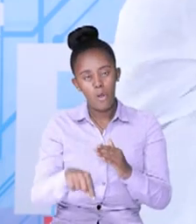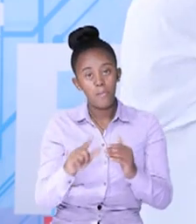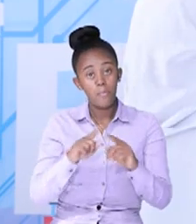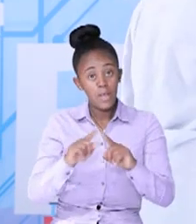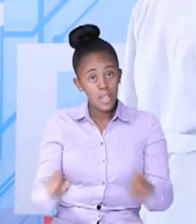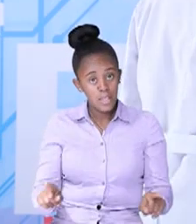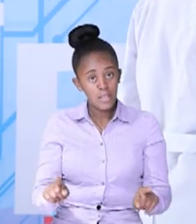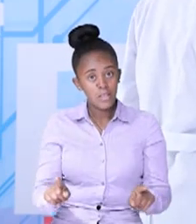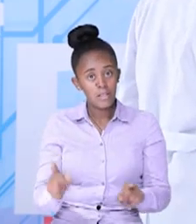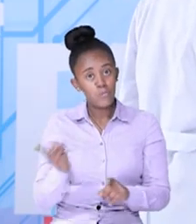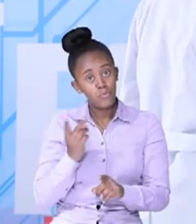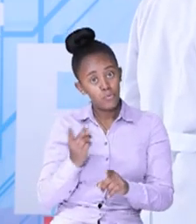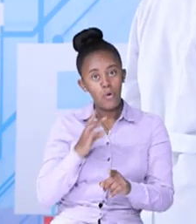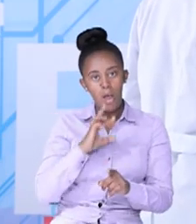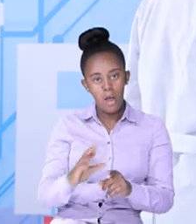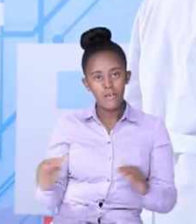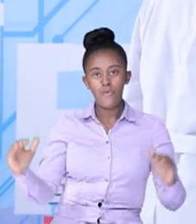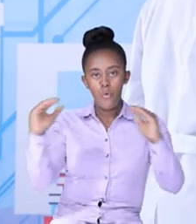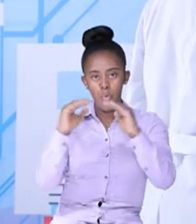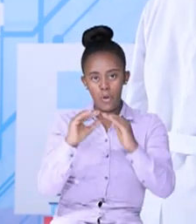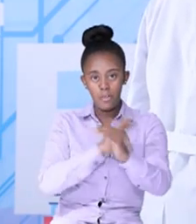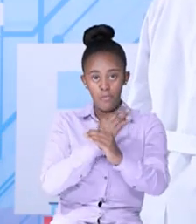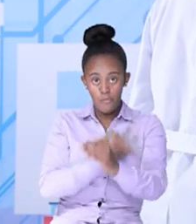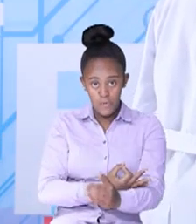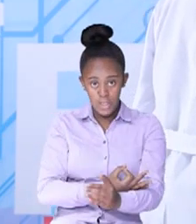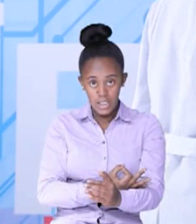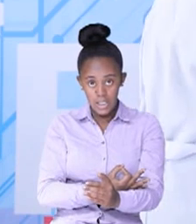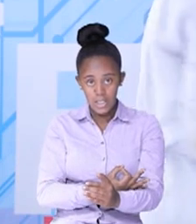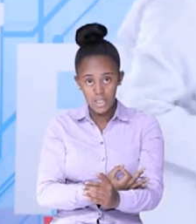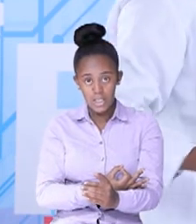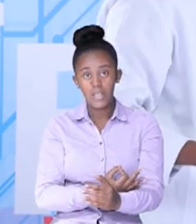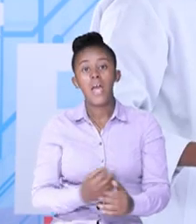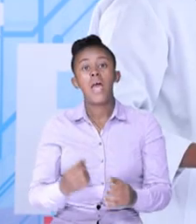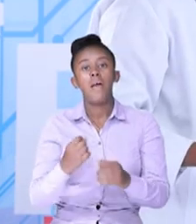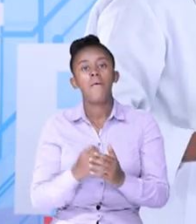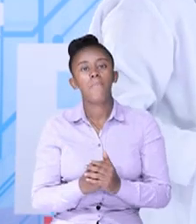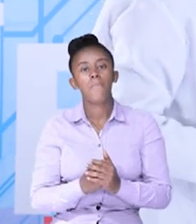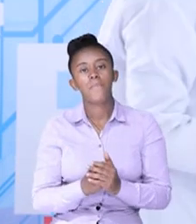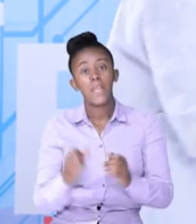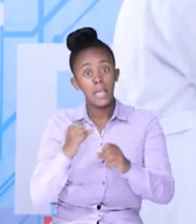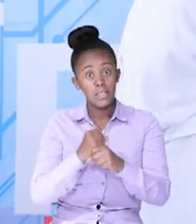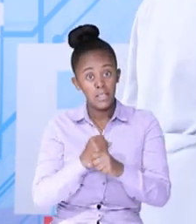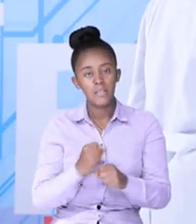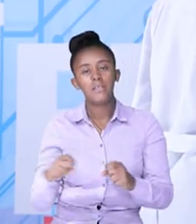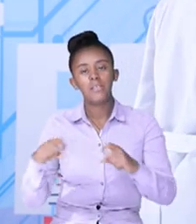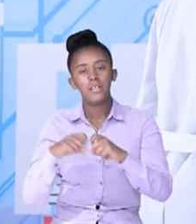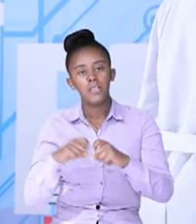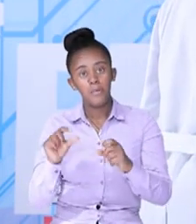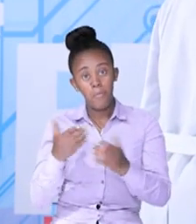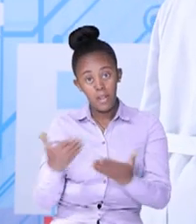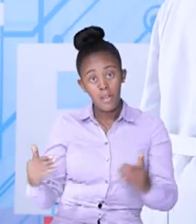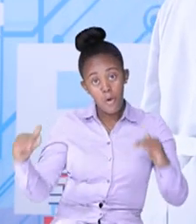But as these two are equal, the force exerted by the magnetic field on the charged particle